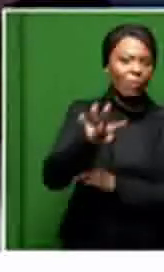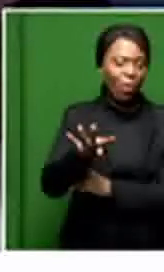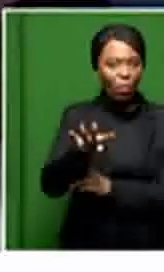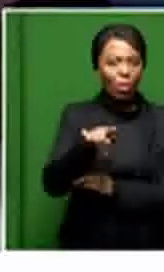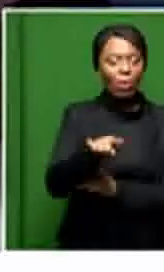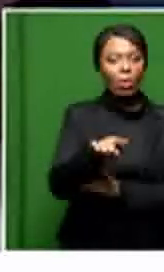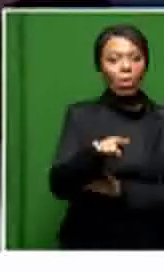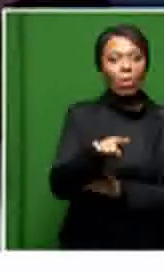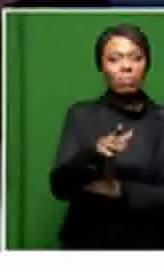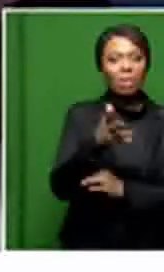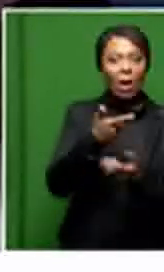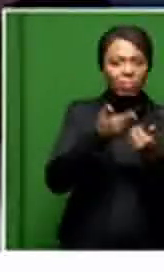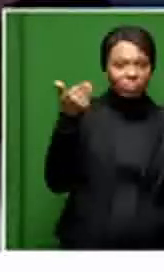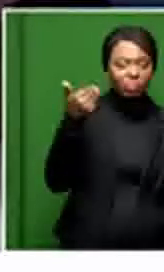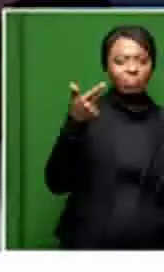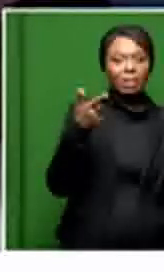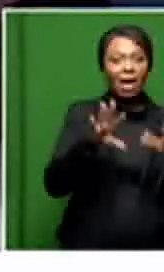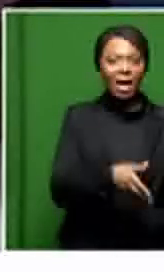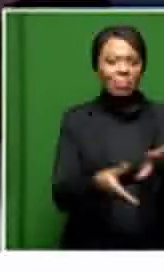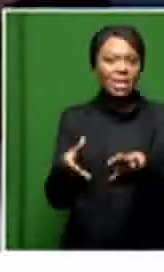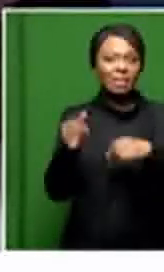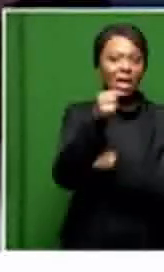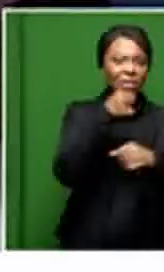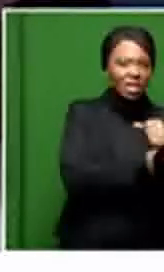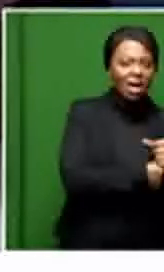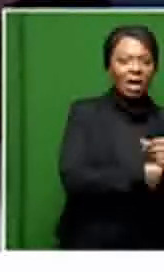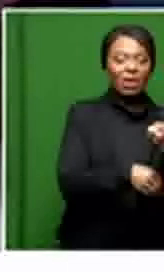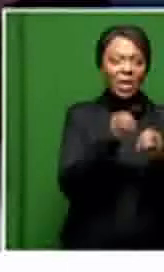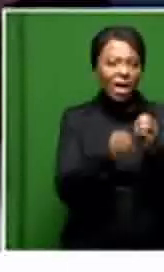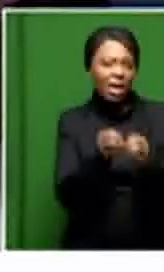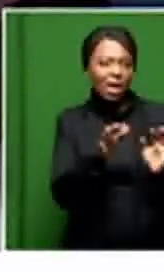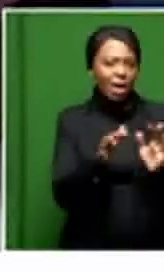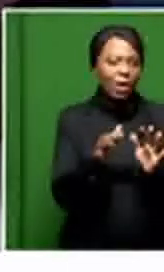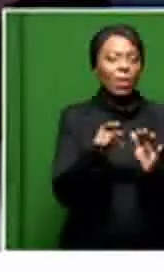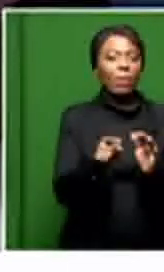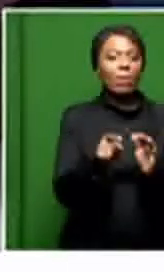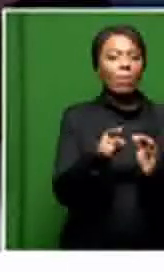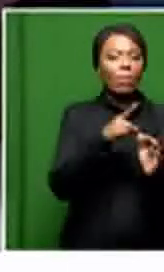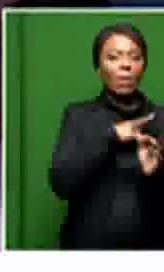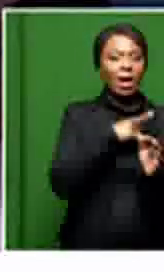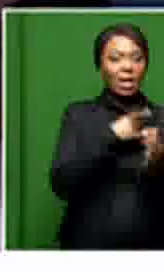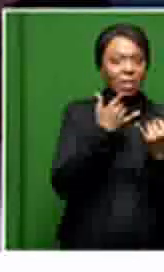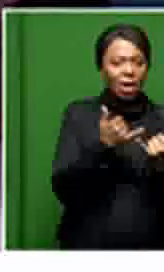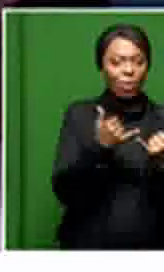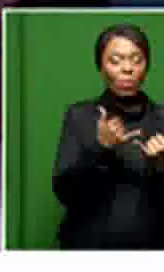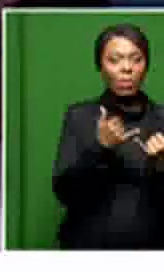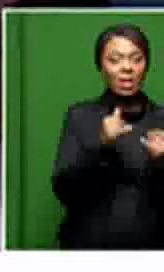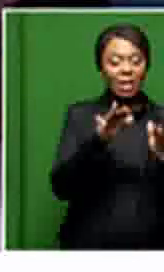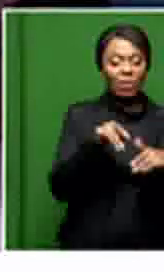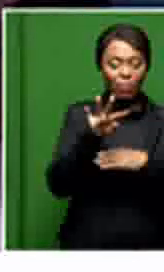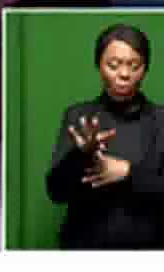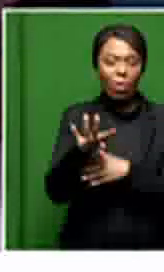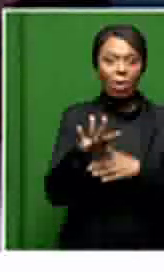apartheid, the building of unified rugby structures. But actually, what we wanted to show that the Kolisis have been